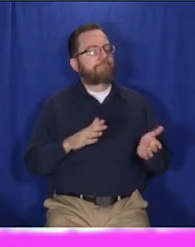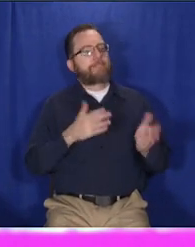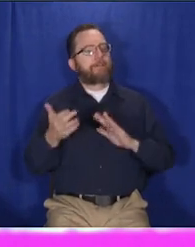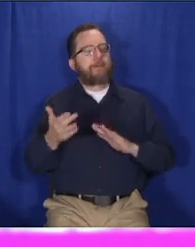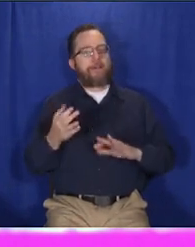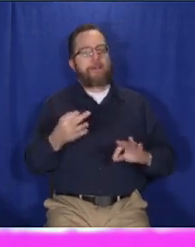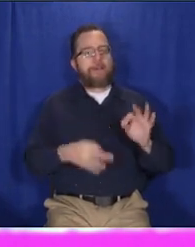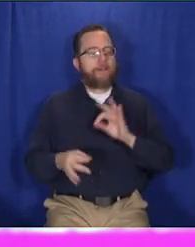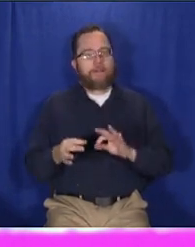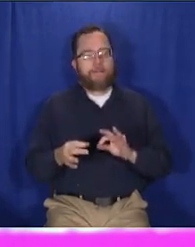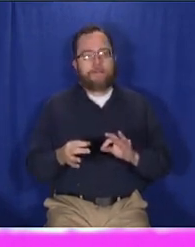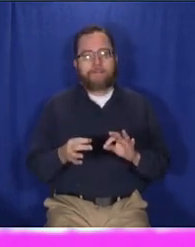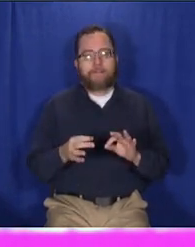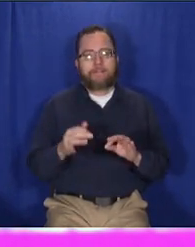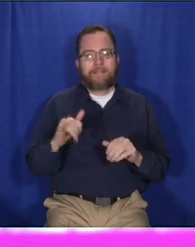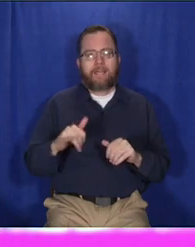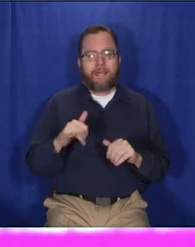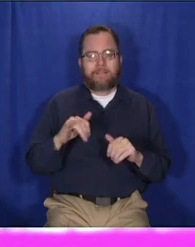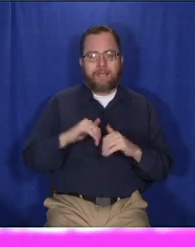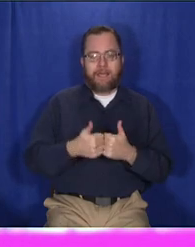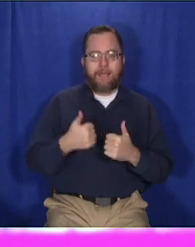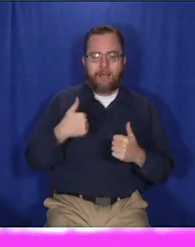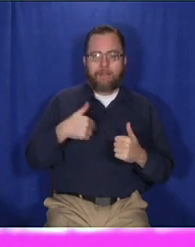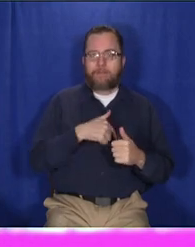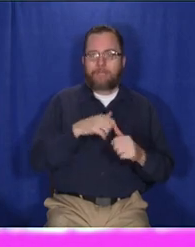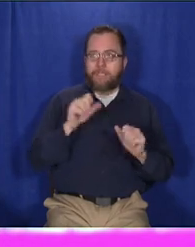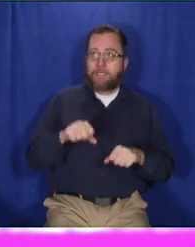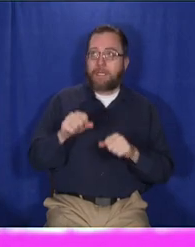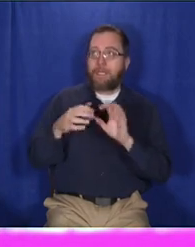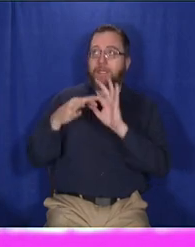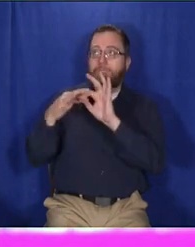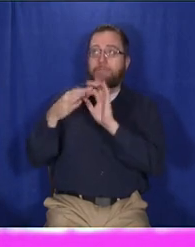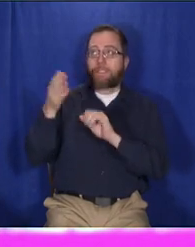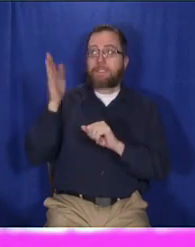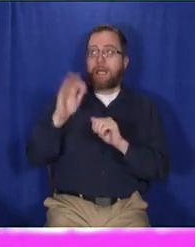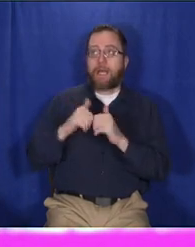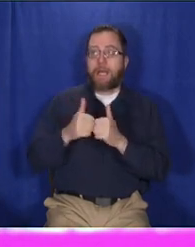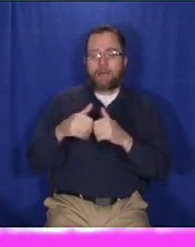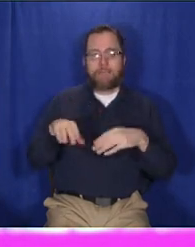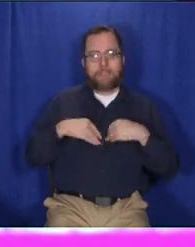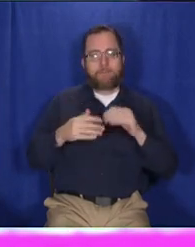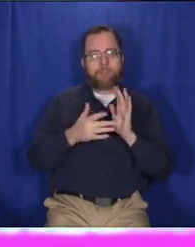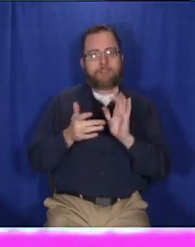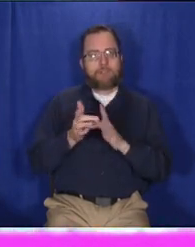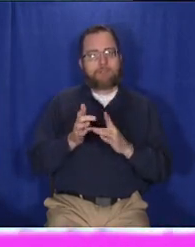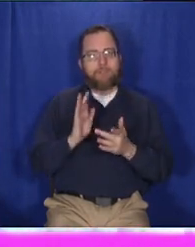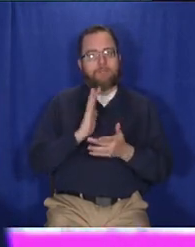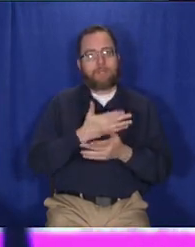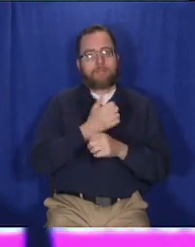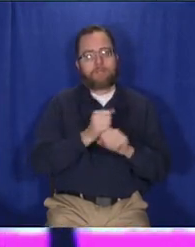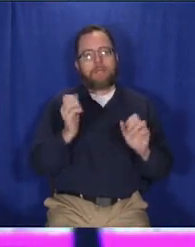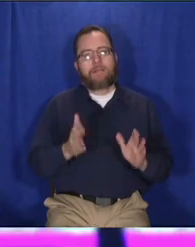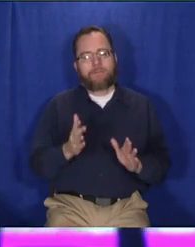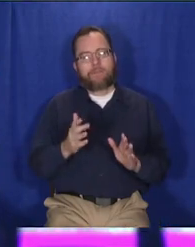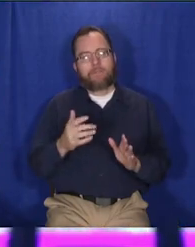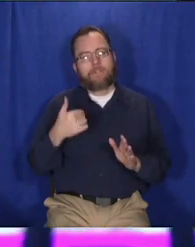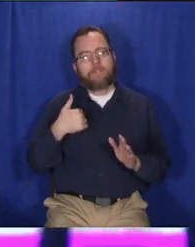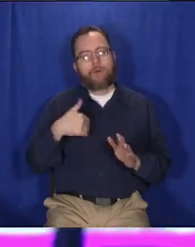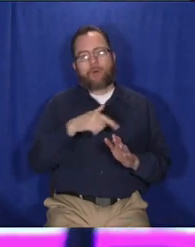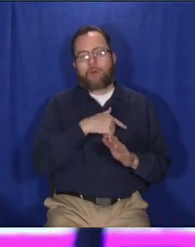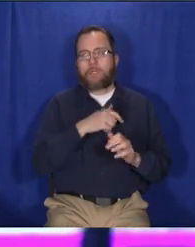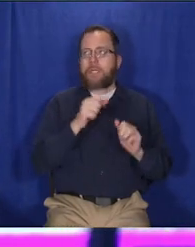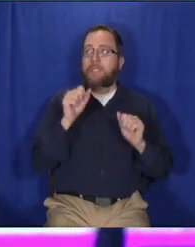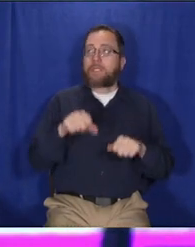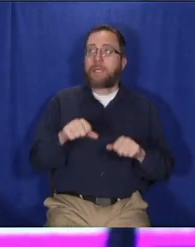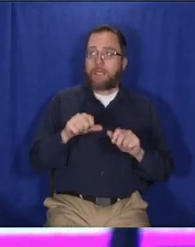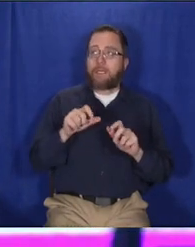for us to be able to enjoy this covenant relationship with God. And so the way that we step into this